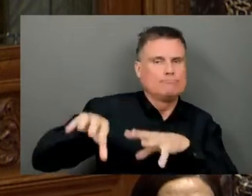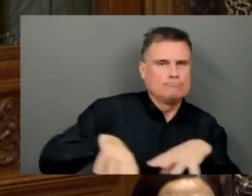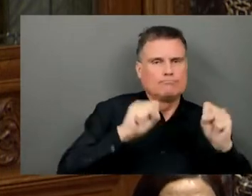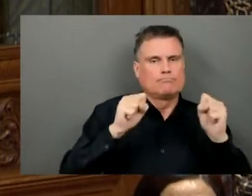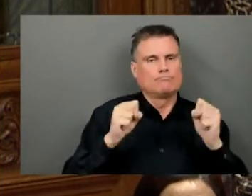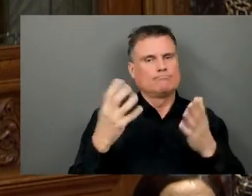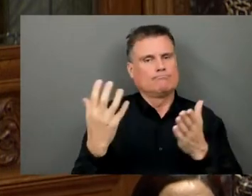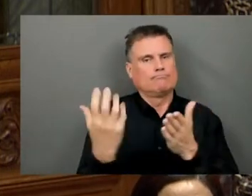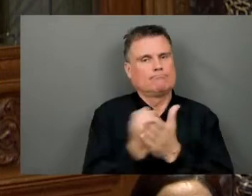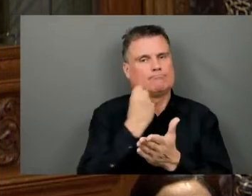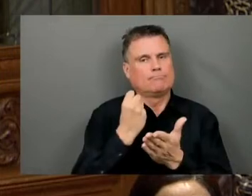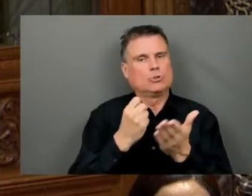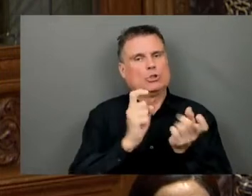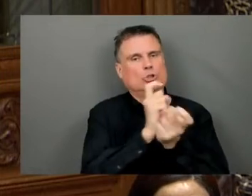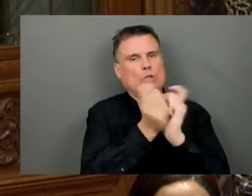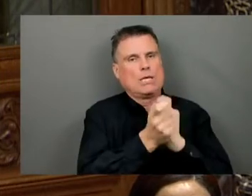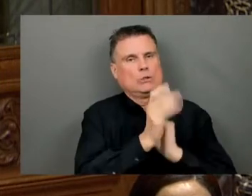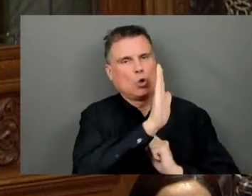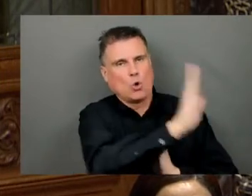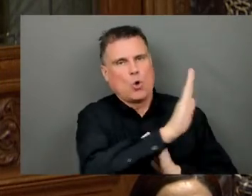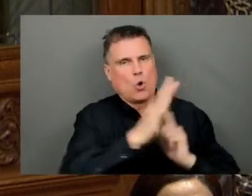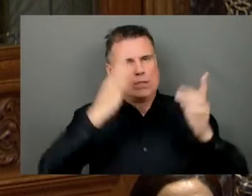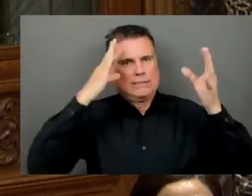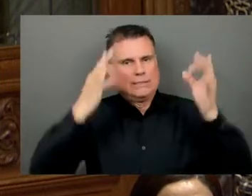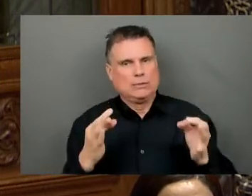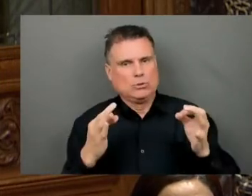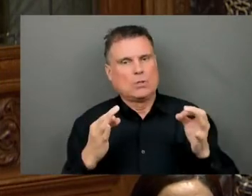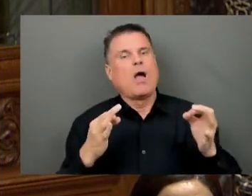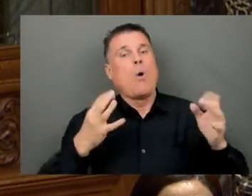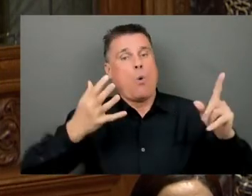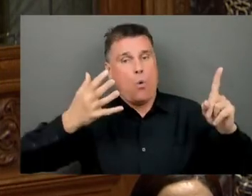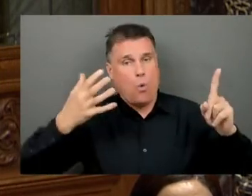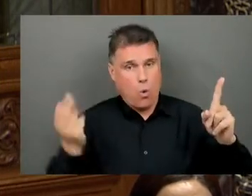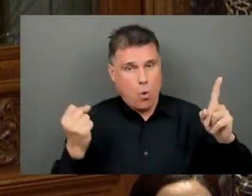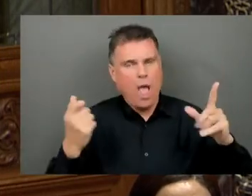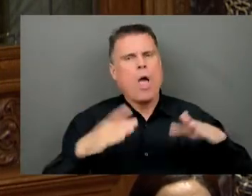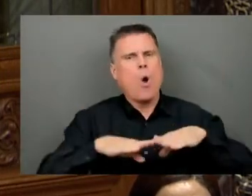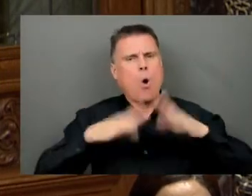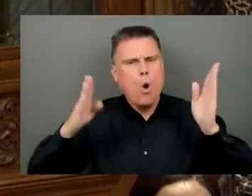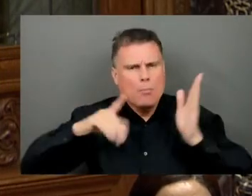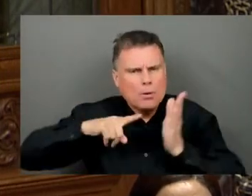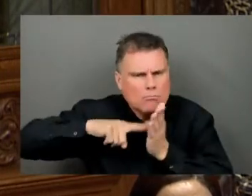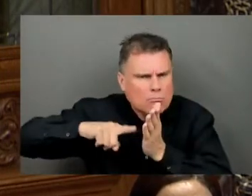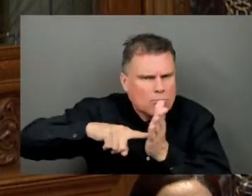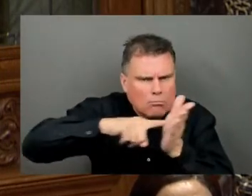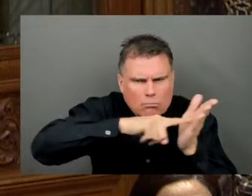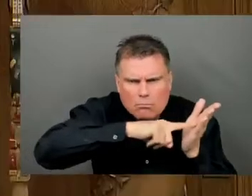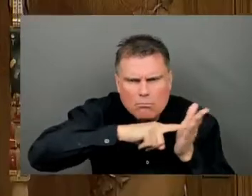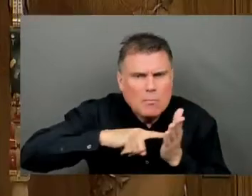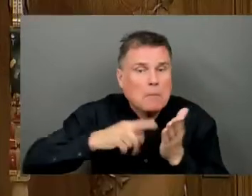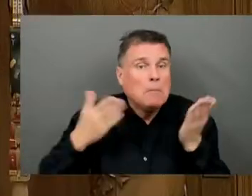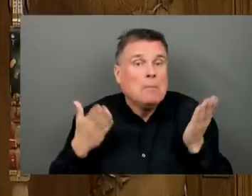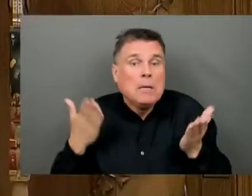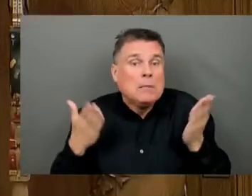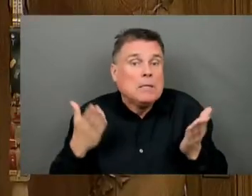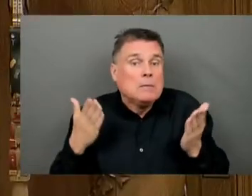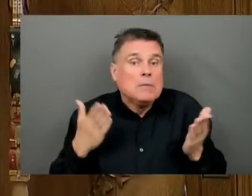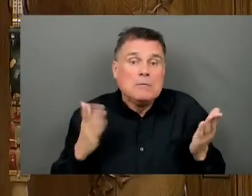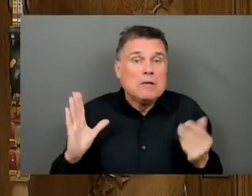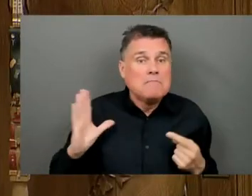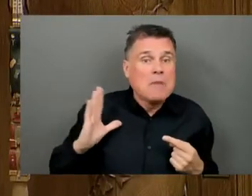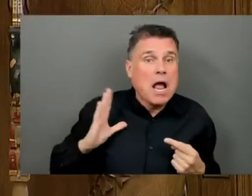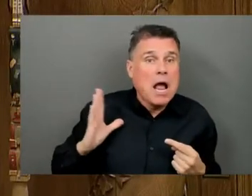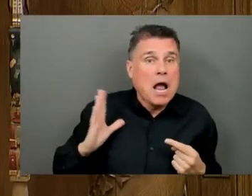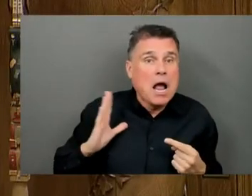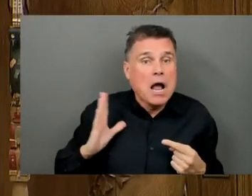at it, and to prove to us that the smoke is just smoke and that maybe there is no fire. Thank you.